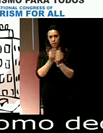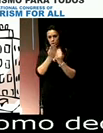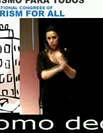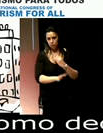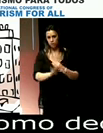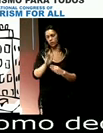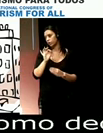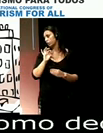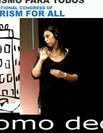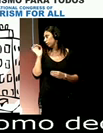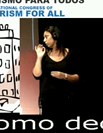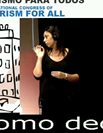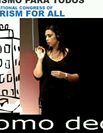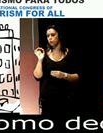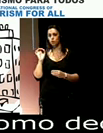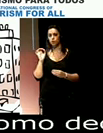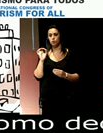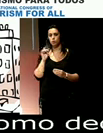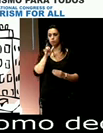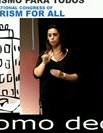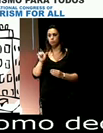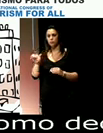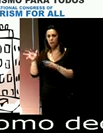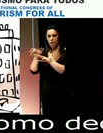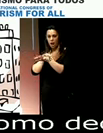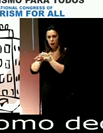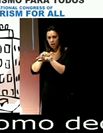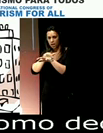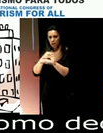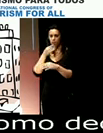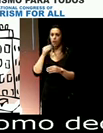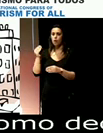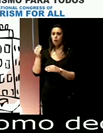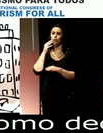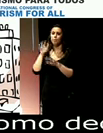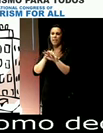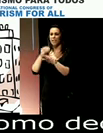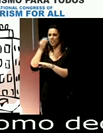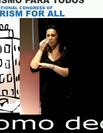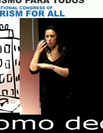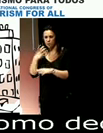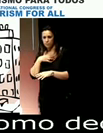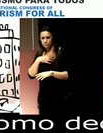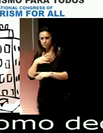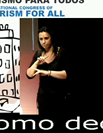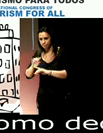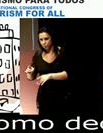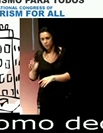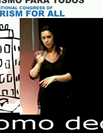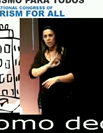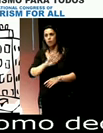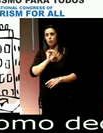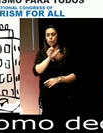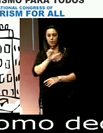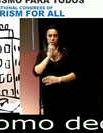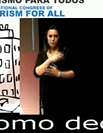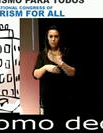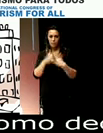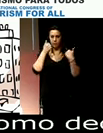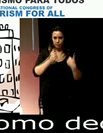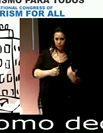or food intolerance, environmental allergies, people with physical disabilities, sensory